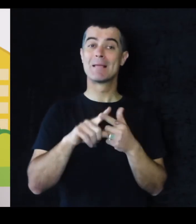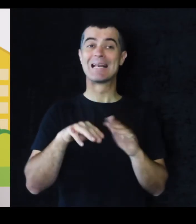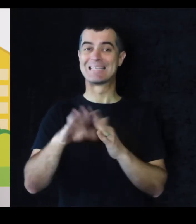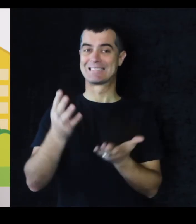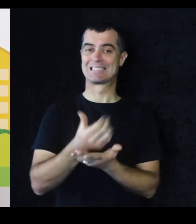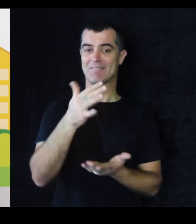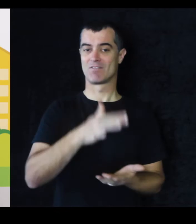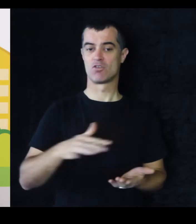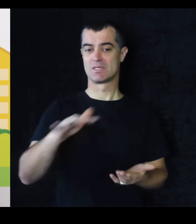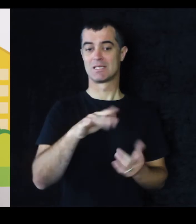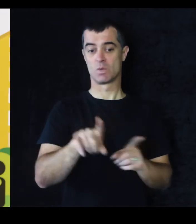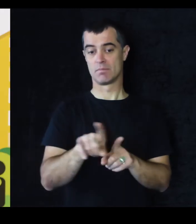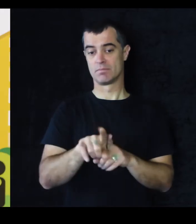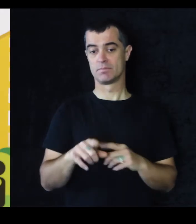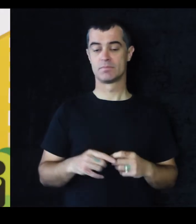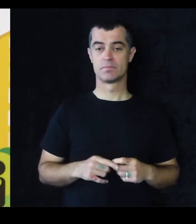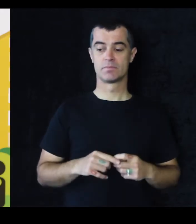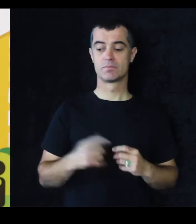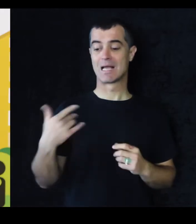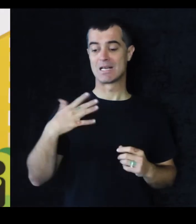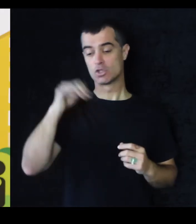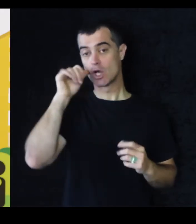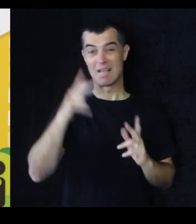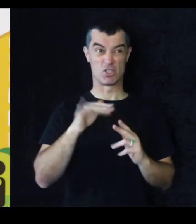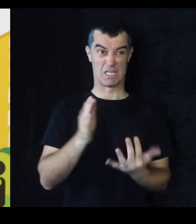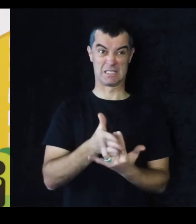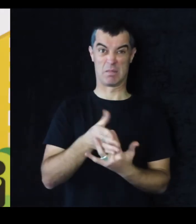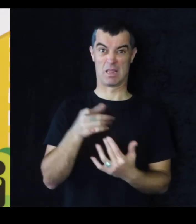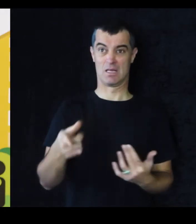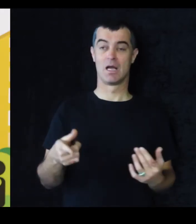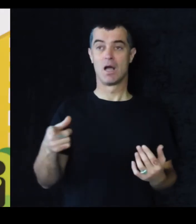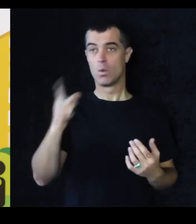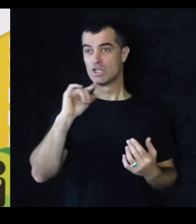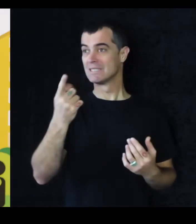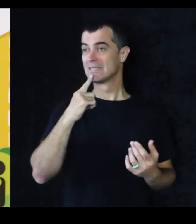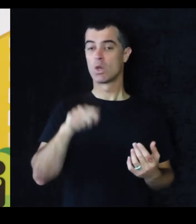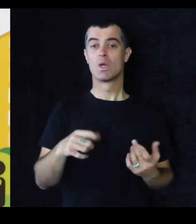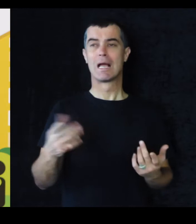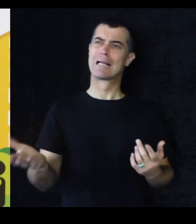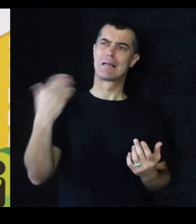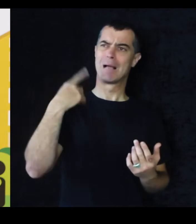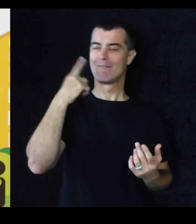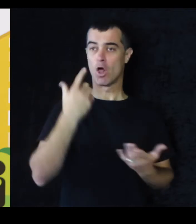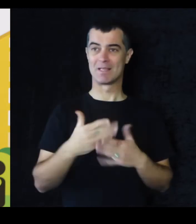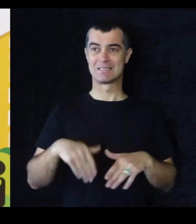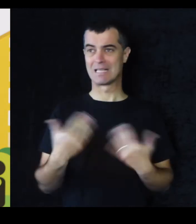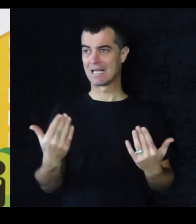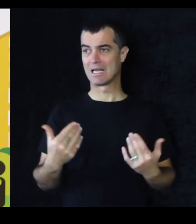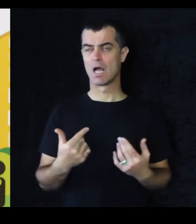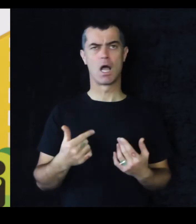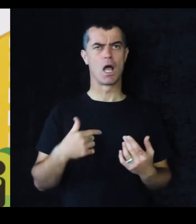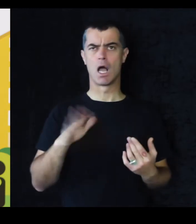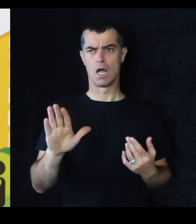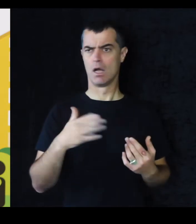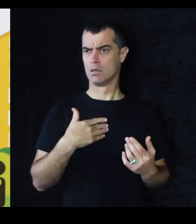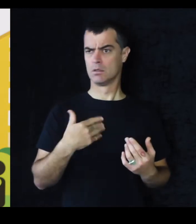safe environment as well. I need to know if it's even just accessible, and they'll just tell you, come and have a look on the day. I